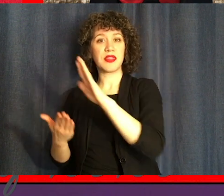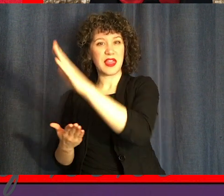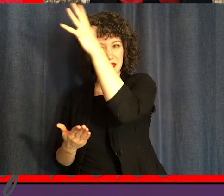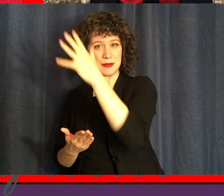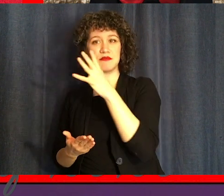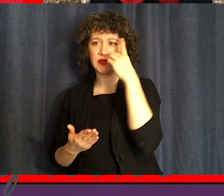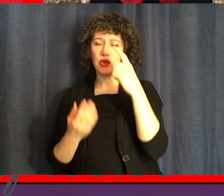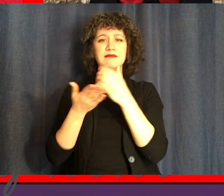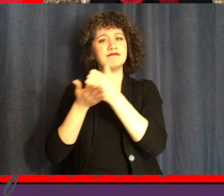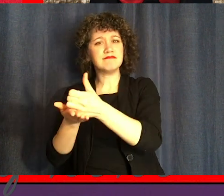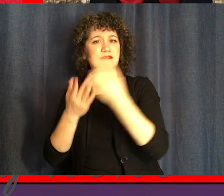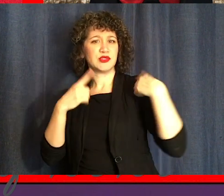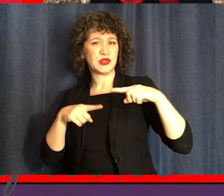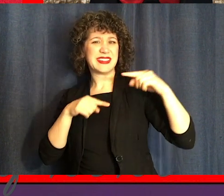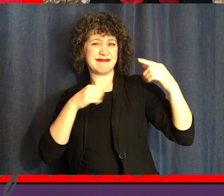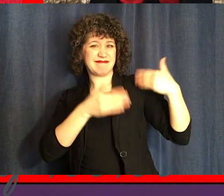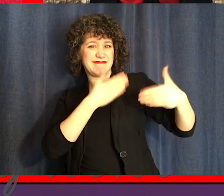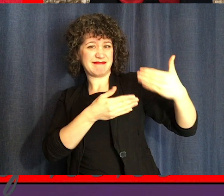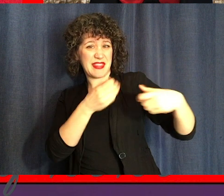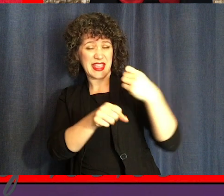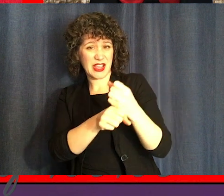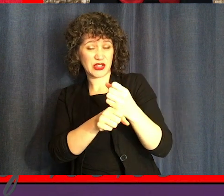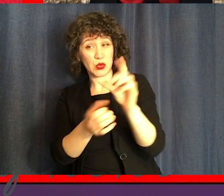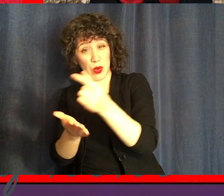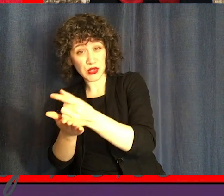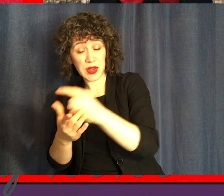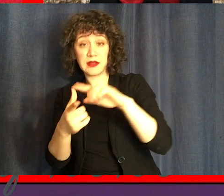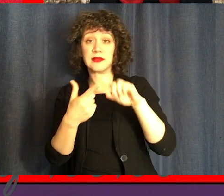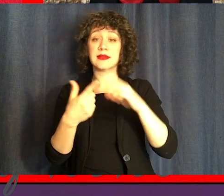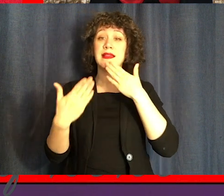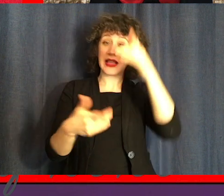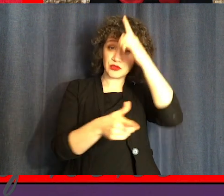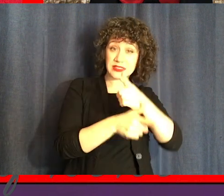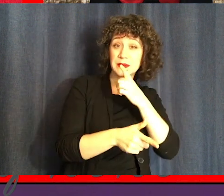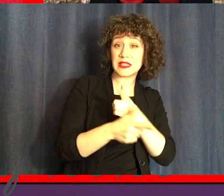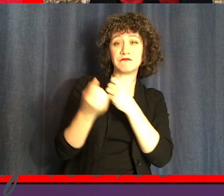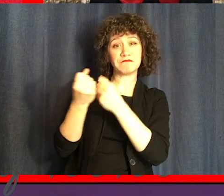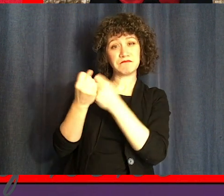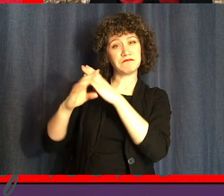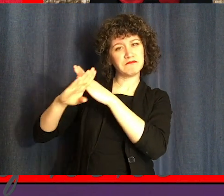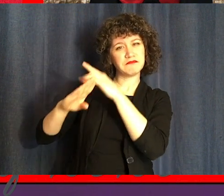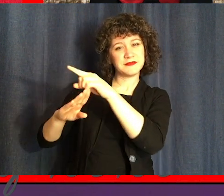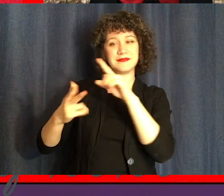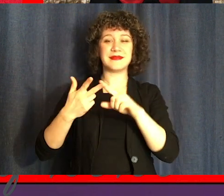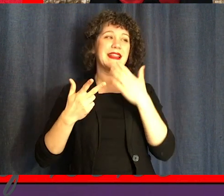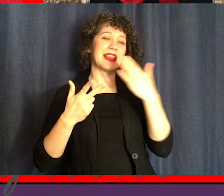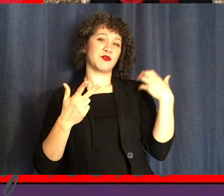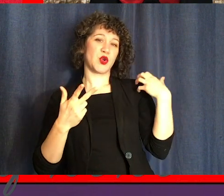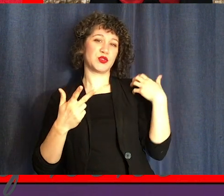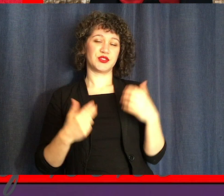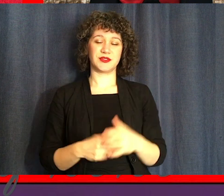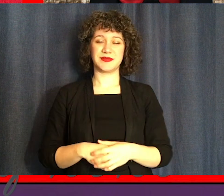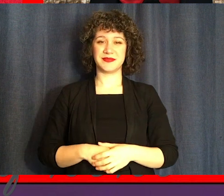through his years to graduate, his siblings for having his back, and thanks to his coaches.